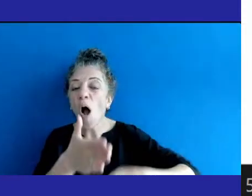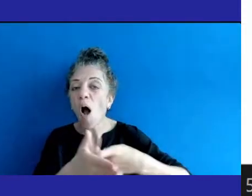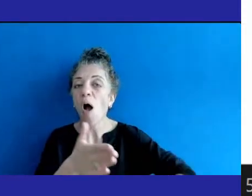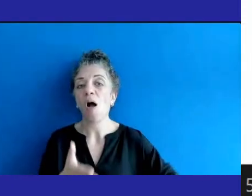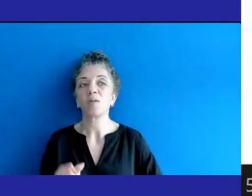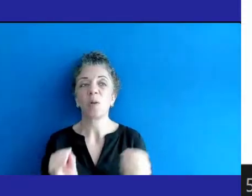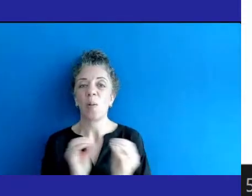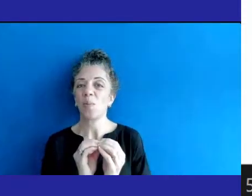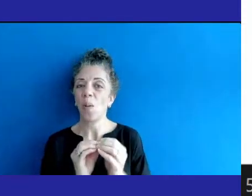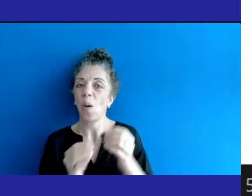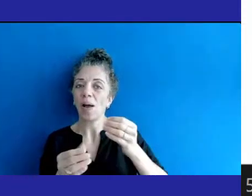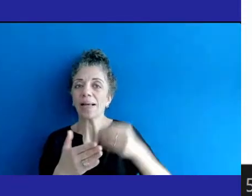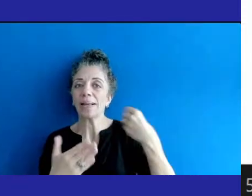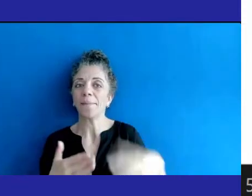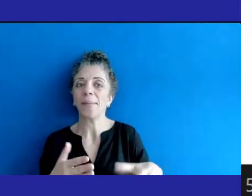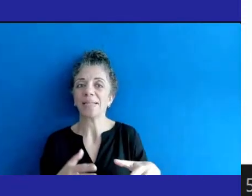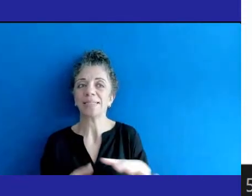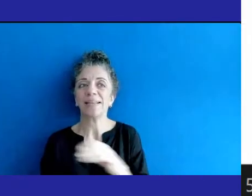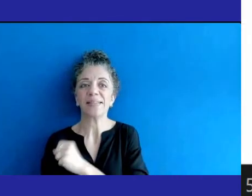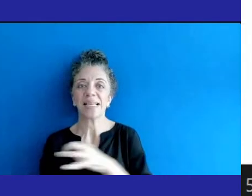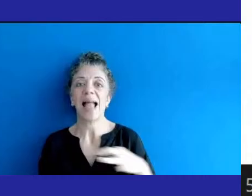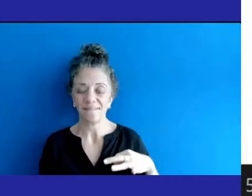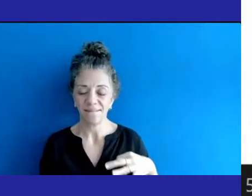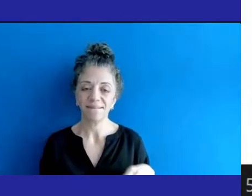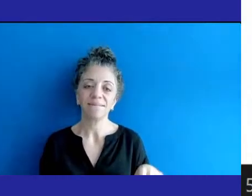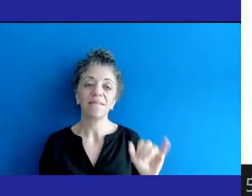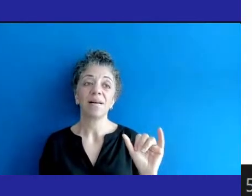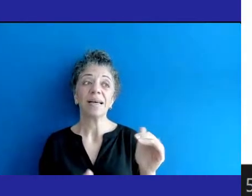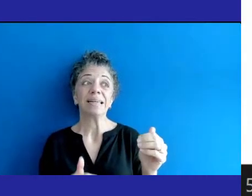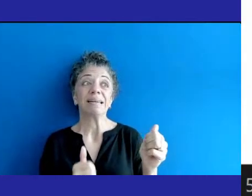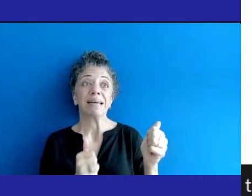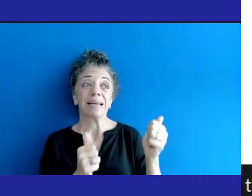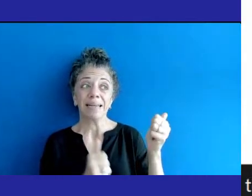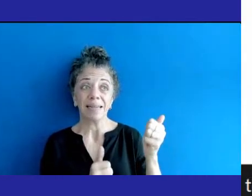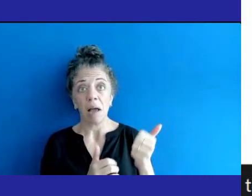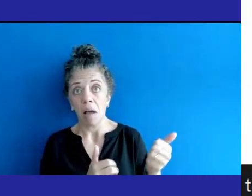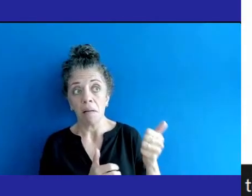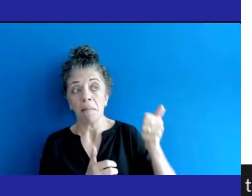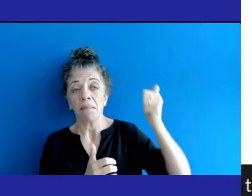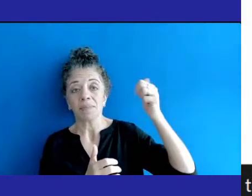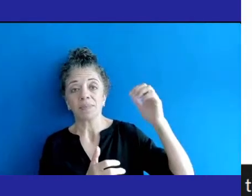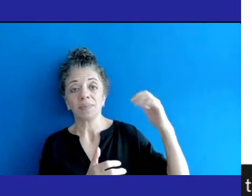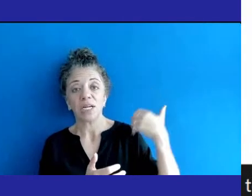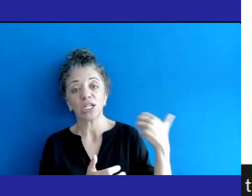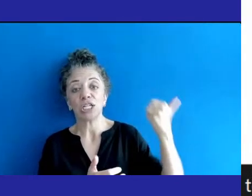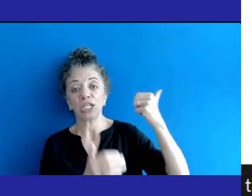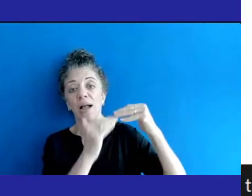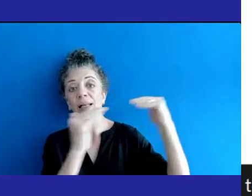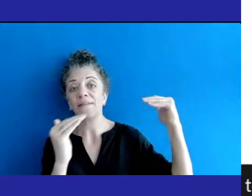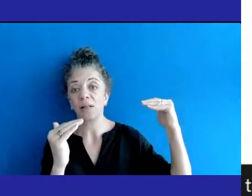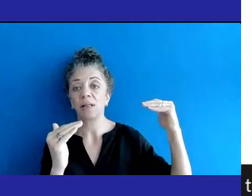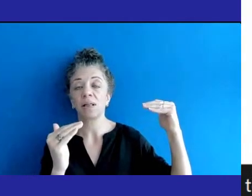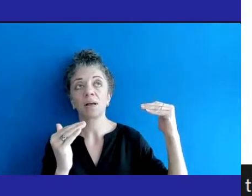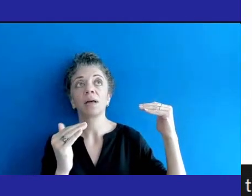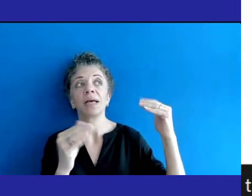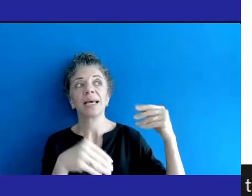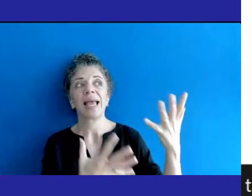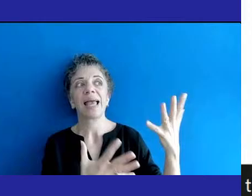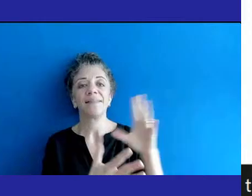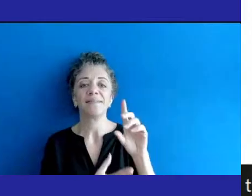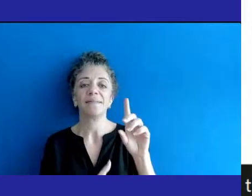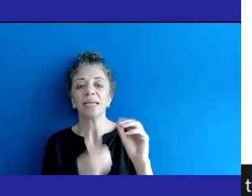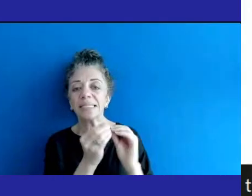staffing, down to the chair level, and arm them with the data to make the best possible decisions